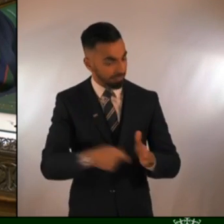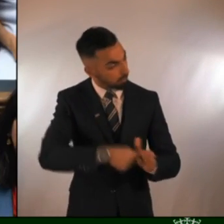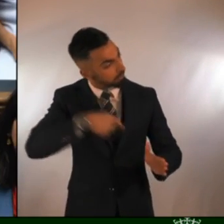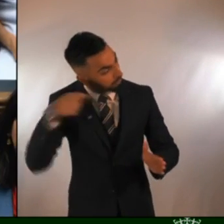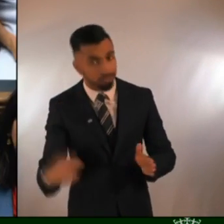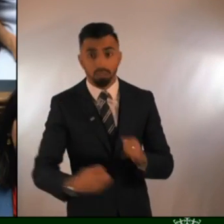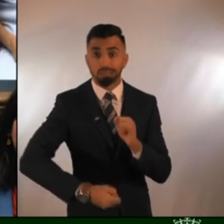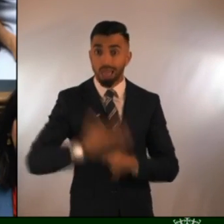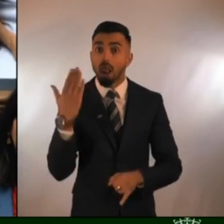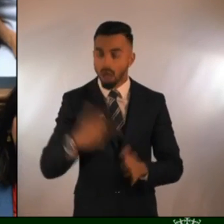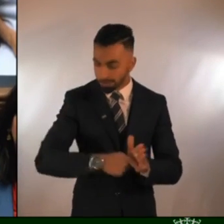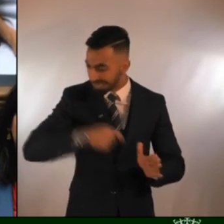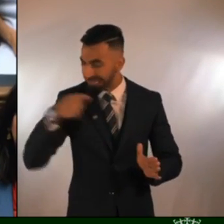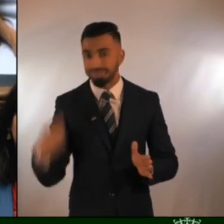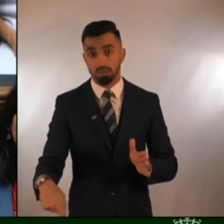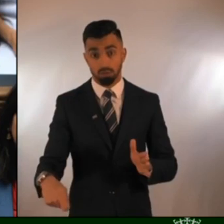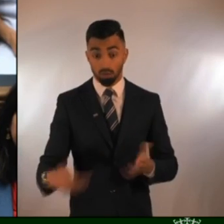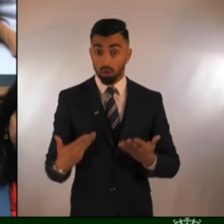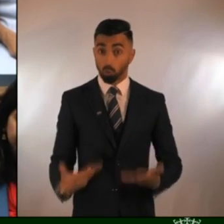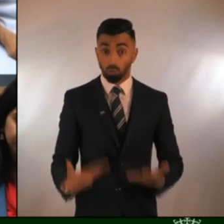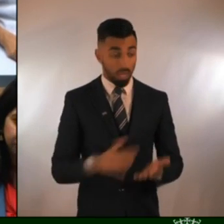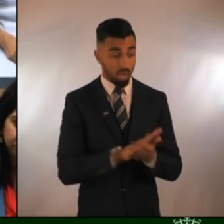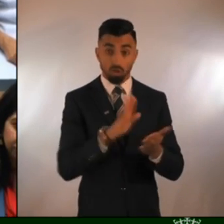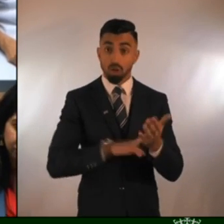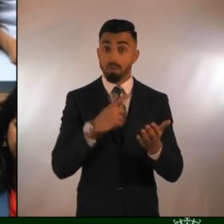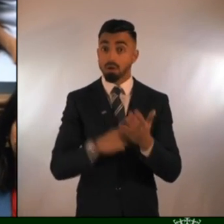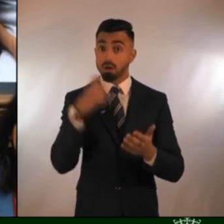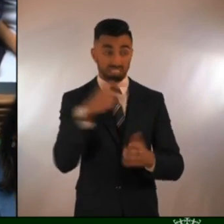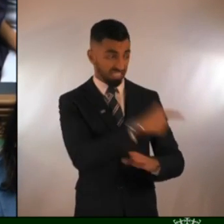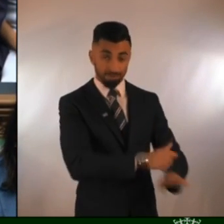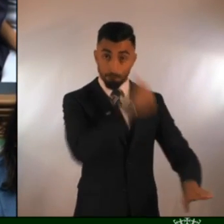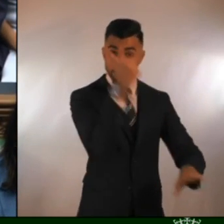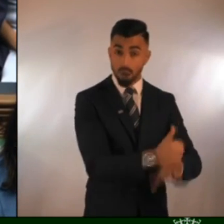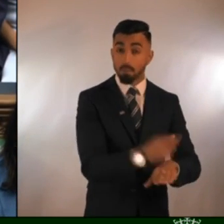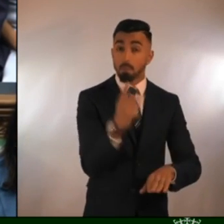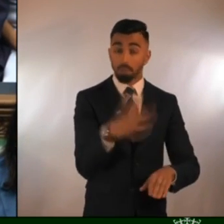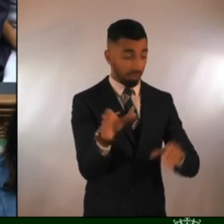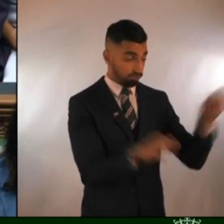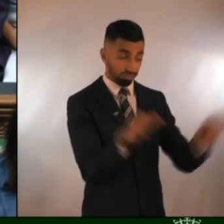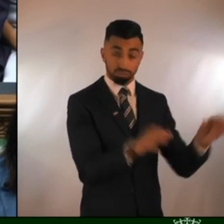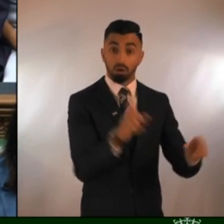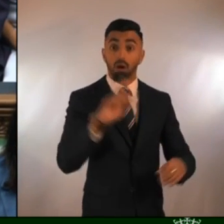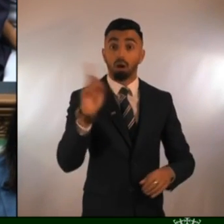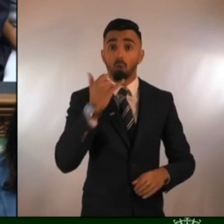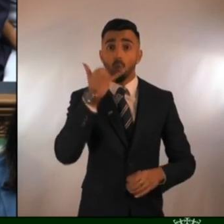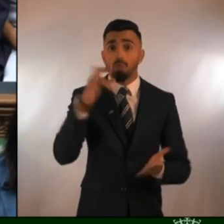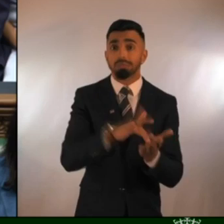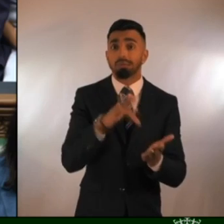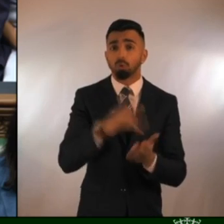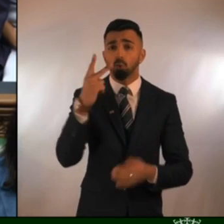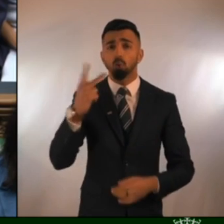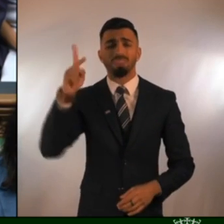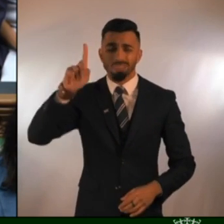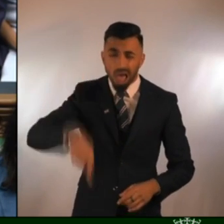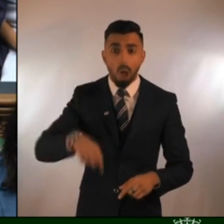dedicated helpline with 2,000 staff standing ready to help. Now, although time to pay is important, it will